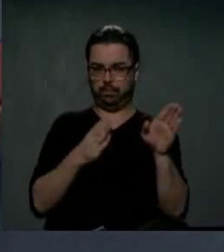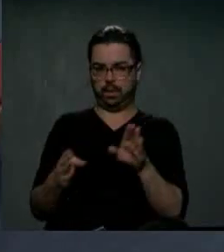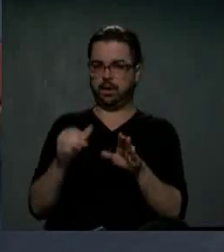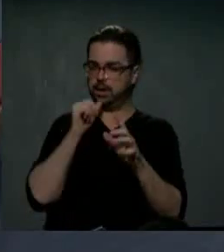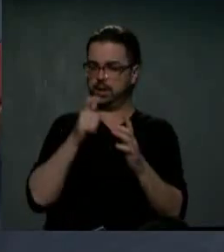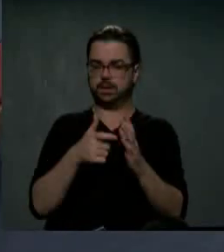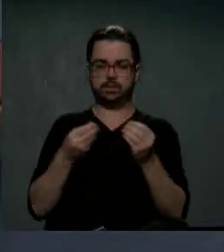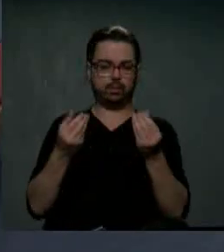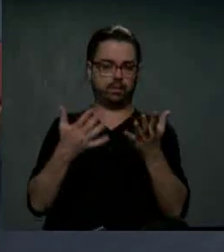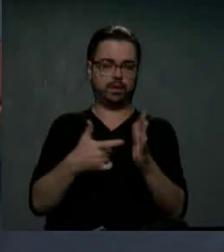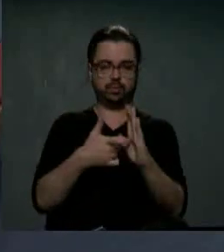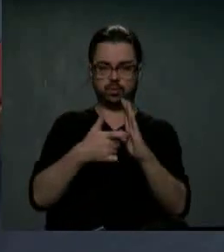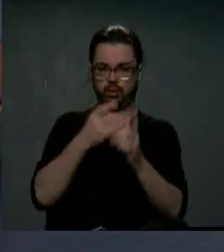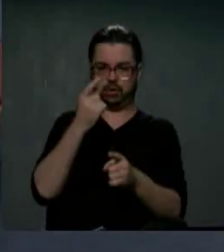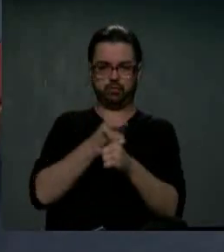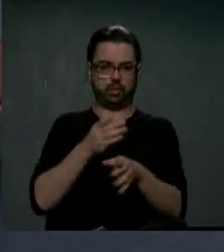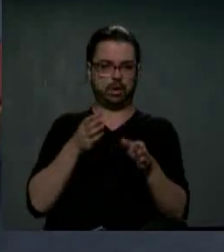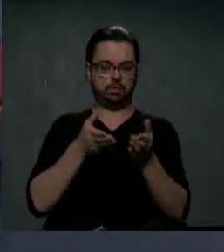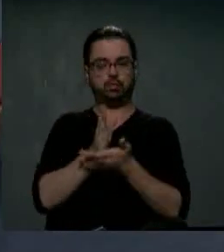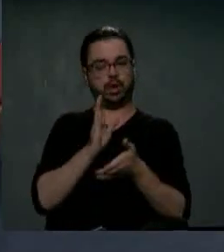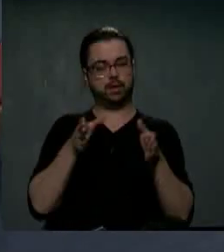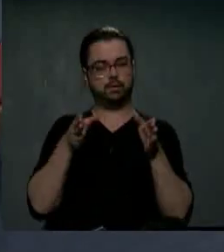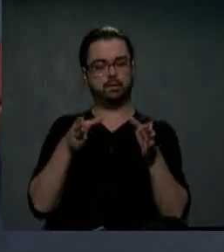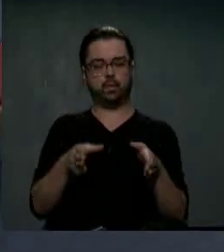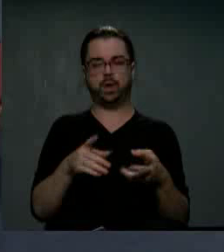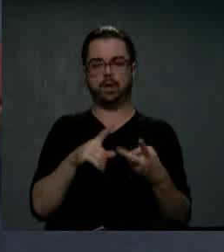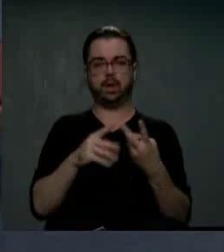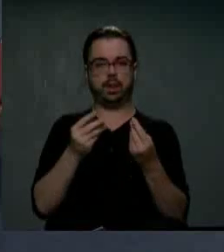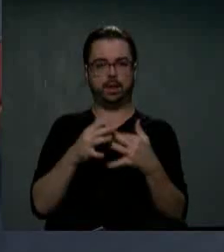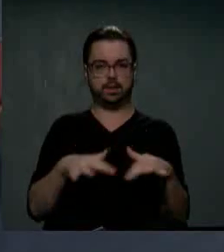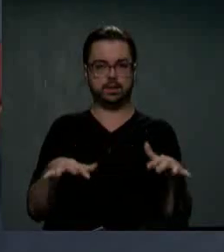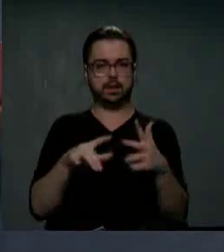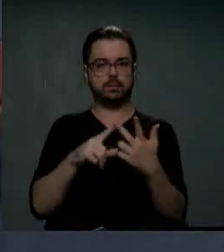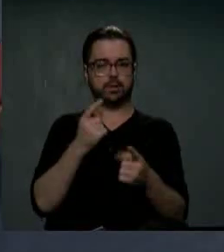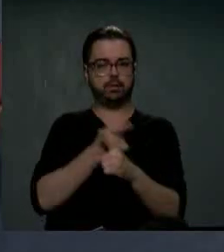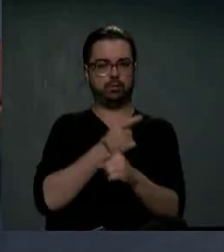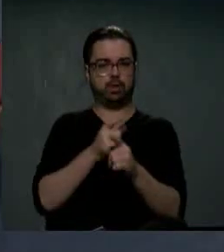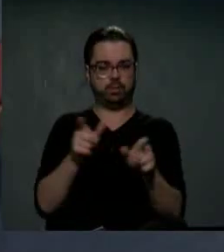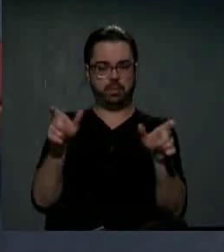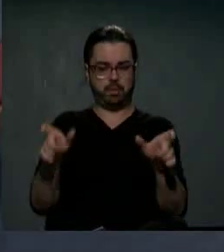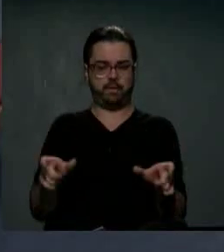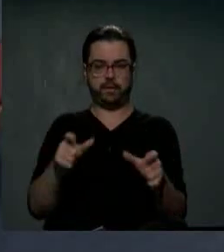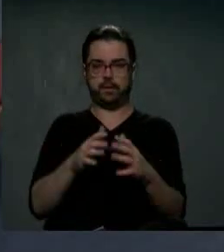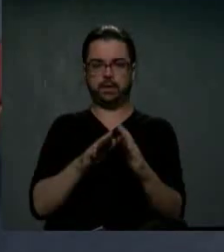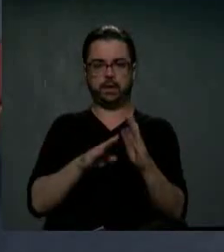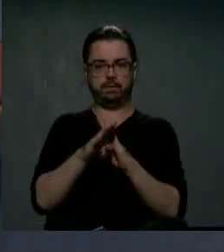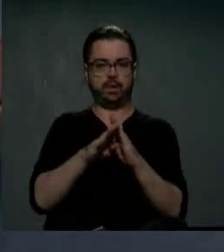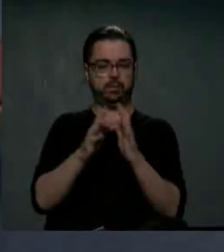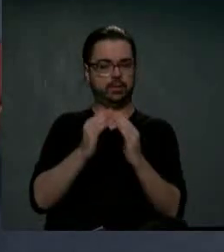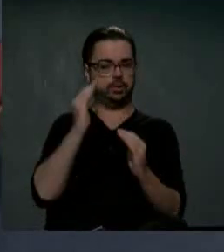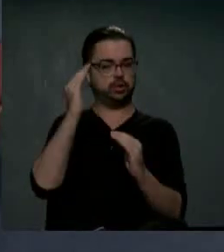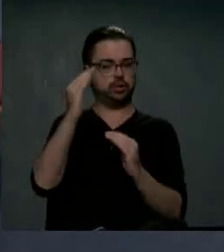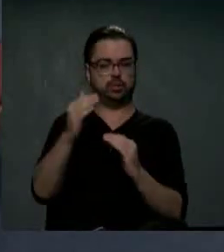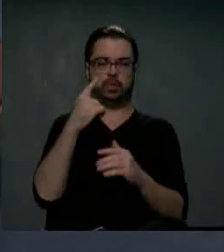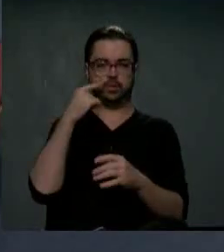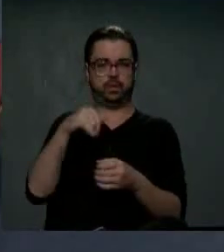right-of-way dedications, landscaping, and proper buffering. Staff feels the development as proposed is too intense for the site, and staff recommends